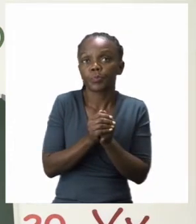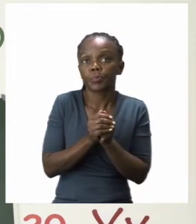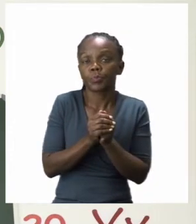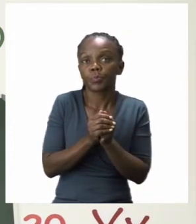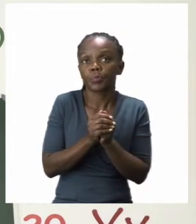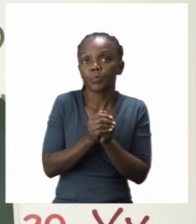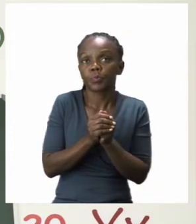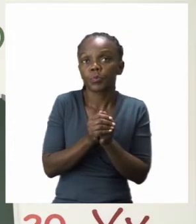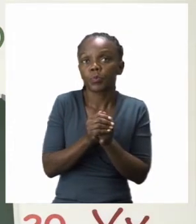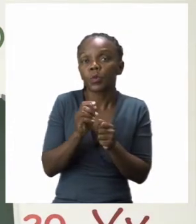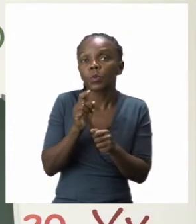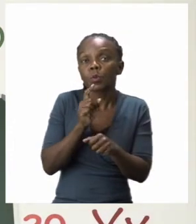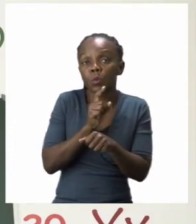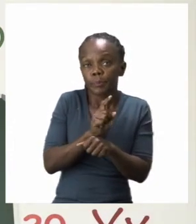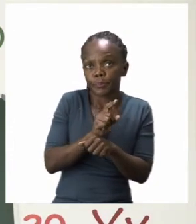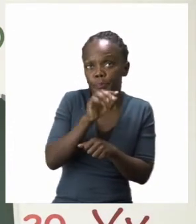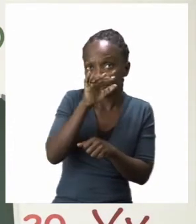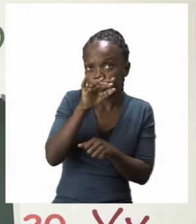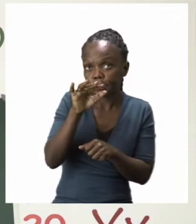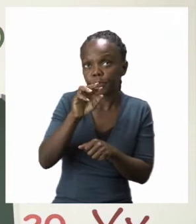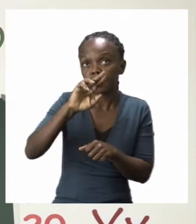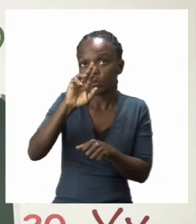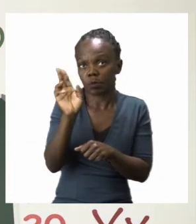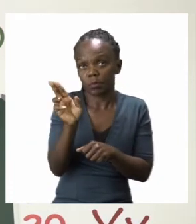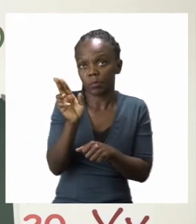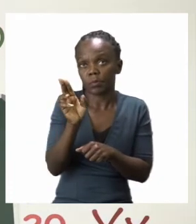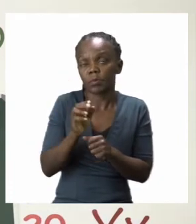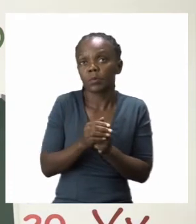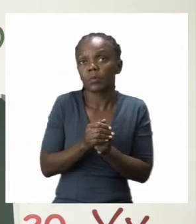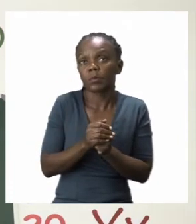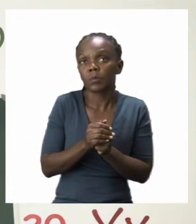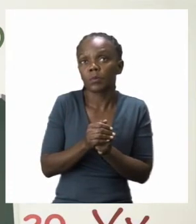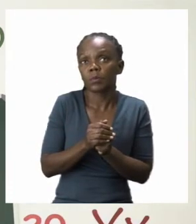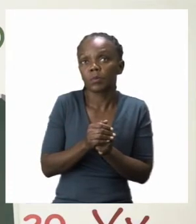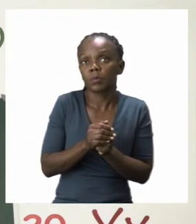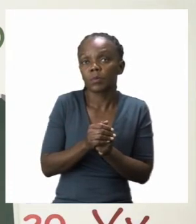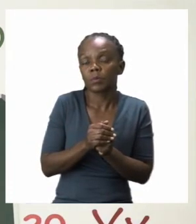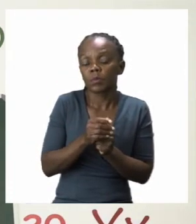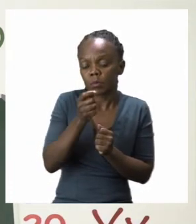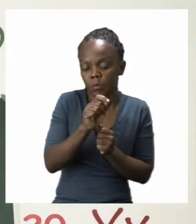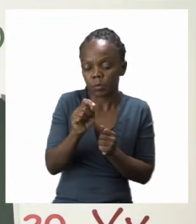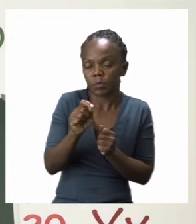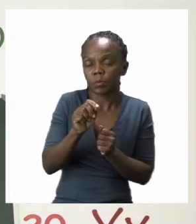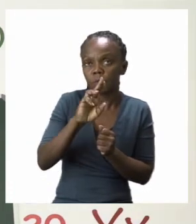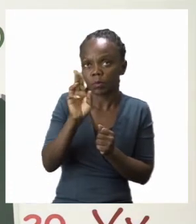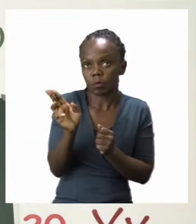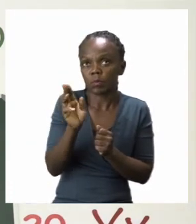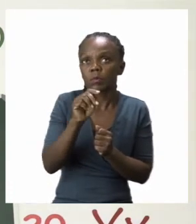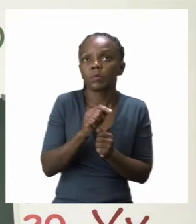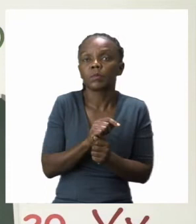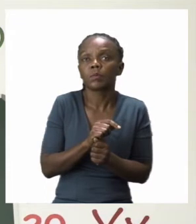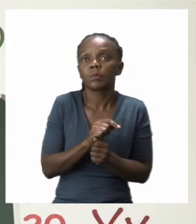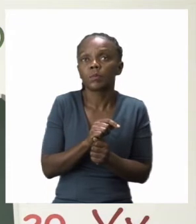our. So let us take our and write it clearly.